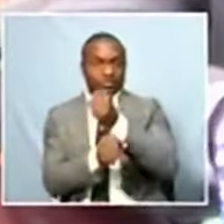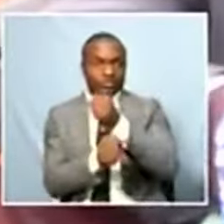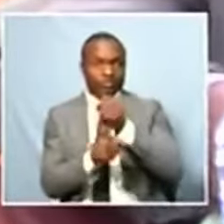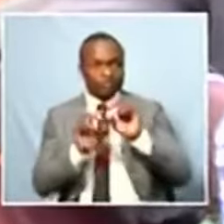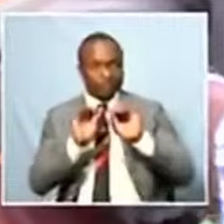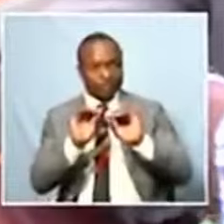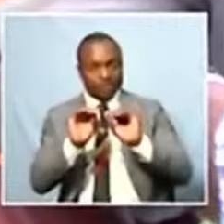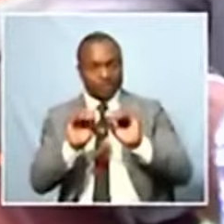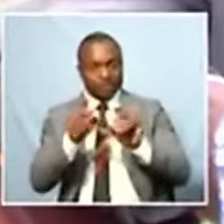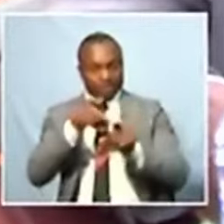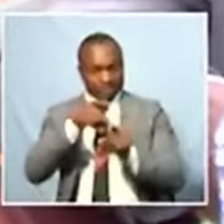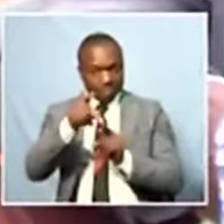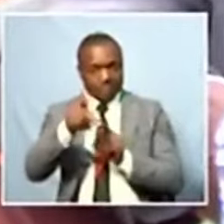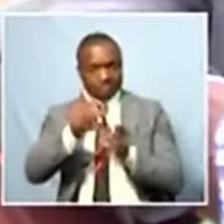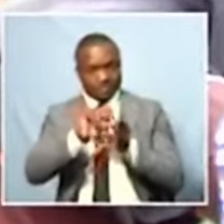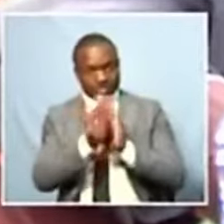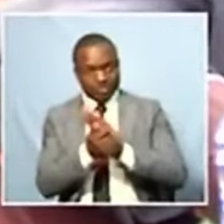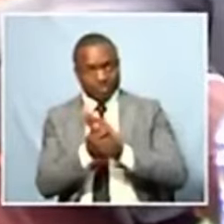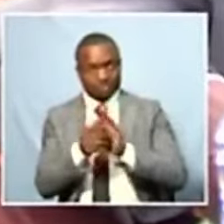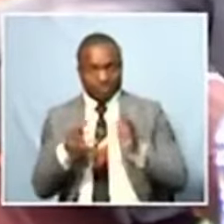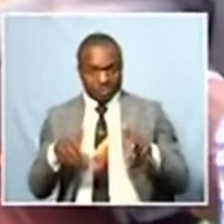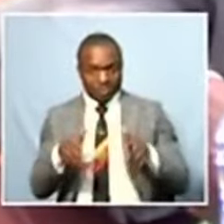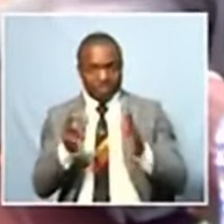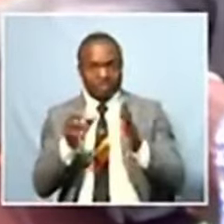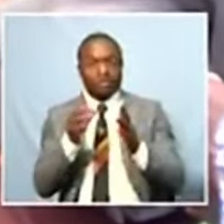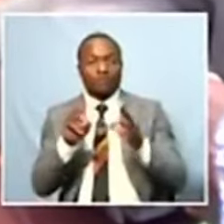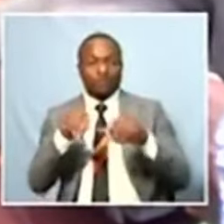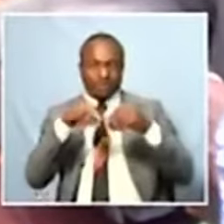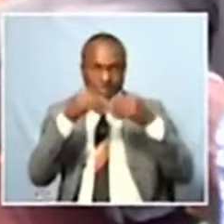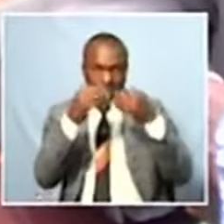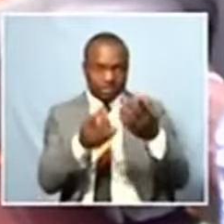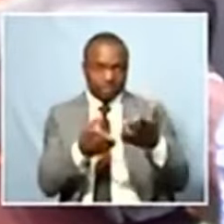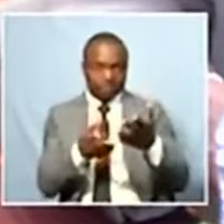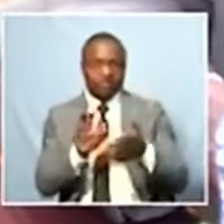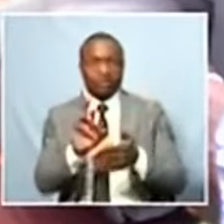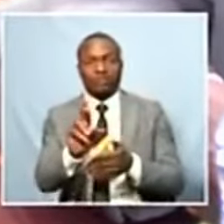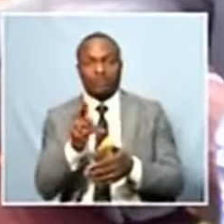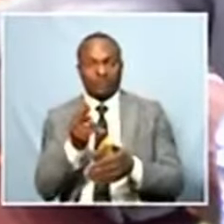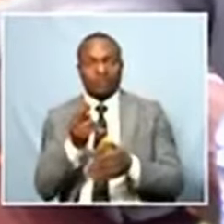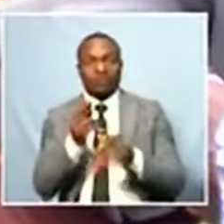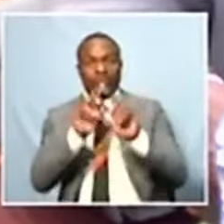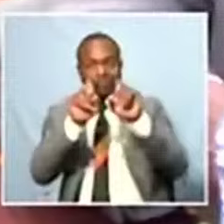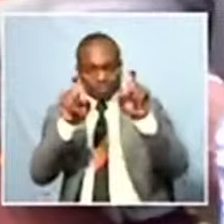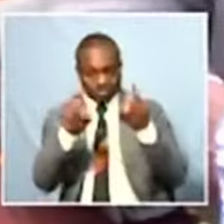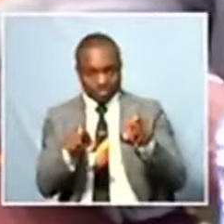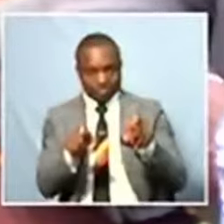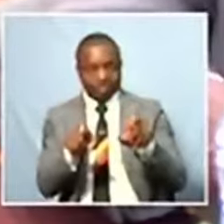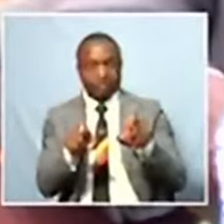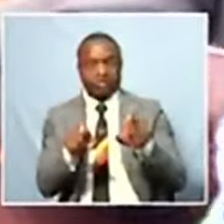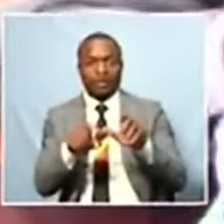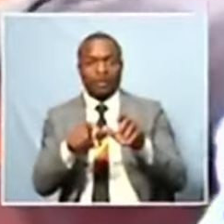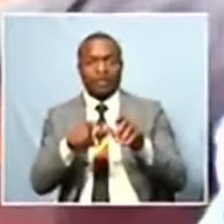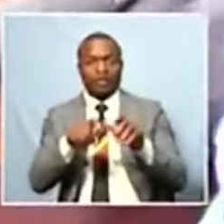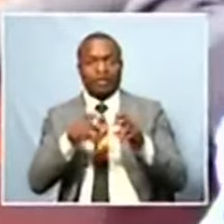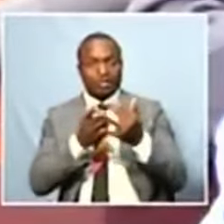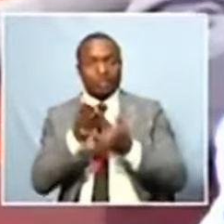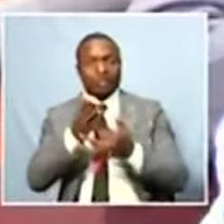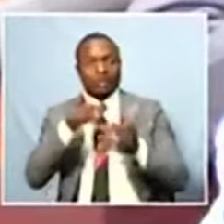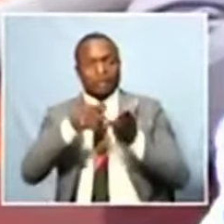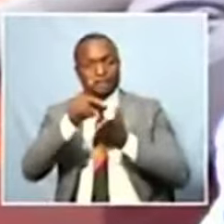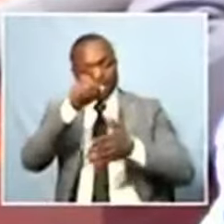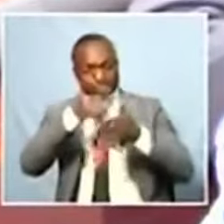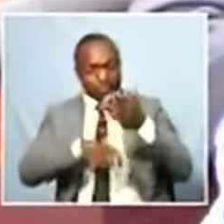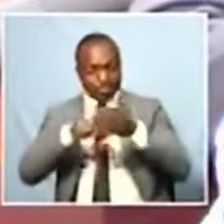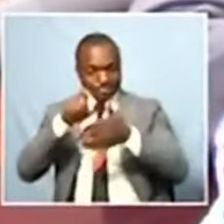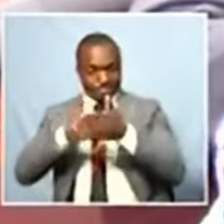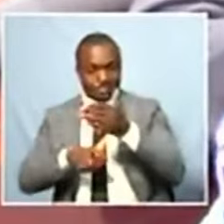Teaching Profession Act to allow for the issuance, renewal of practicing certificates through the payment deductions, and therefore